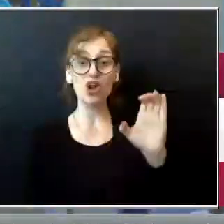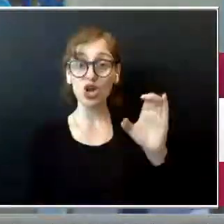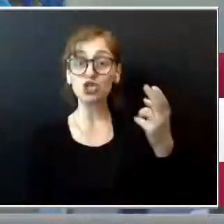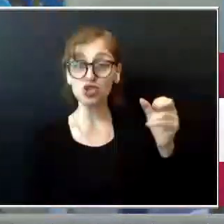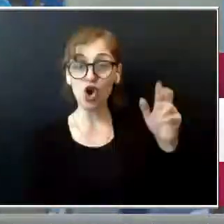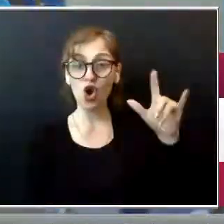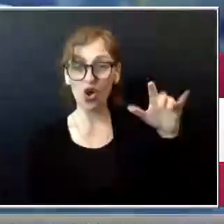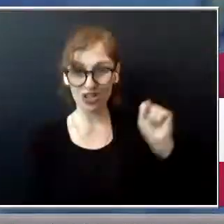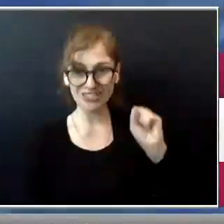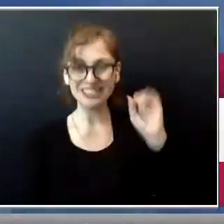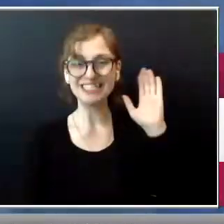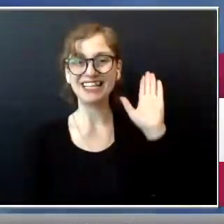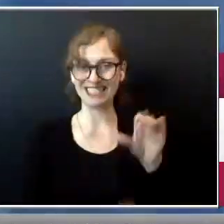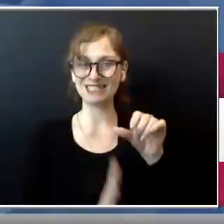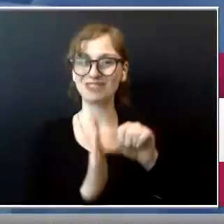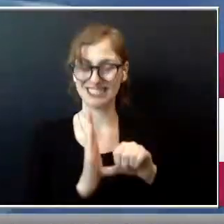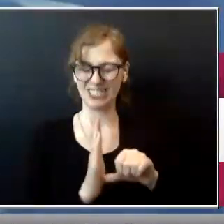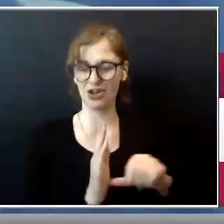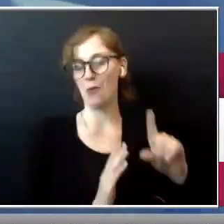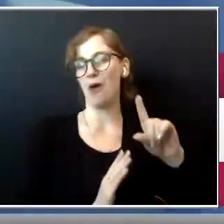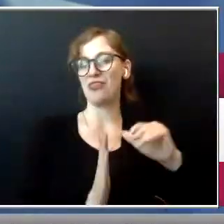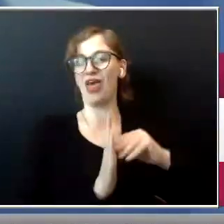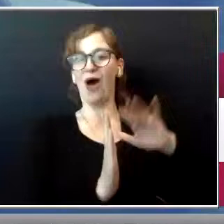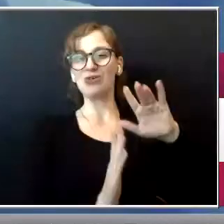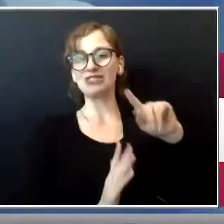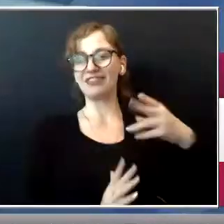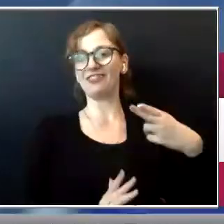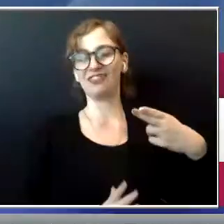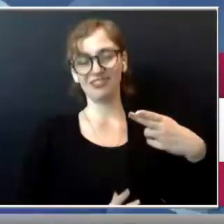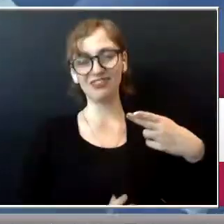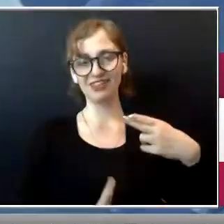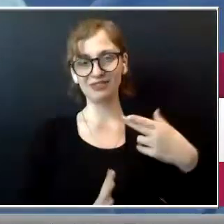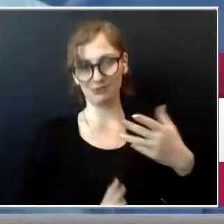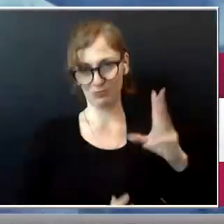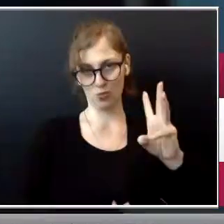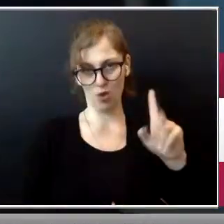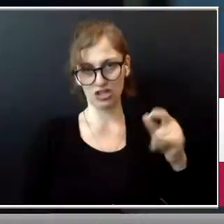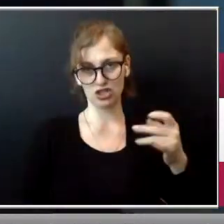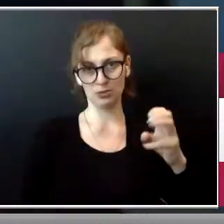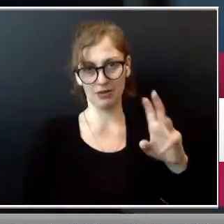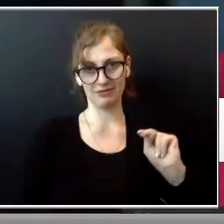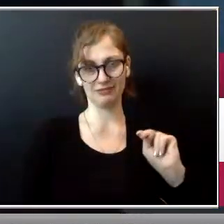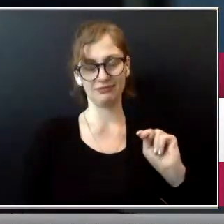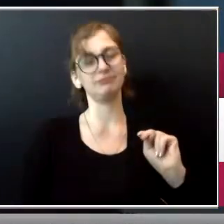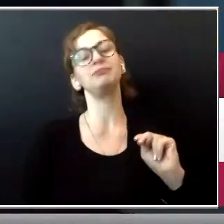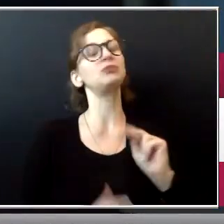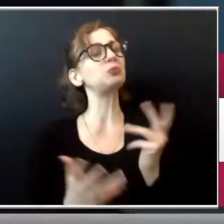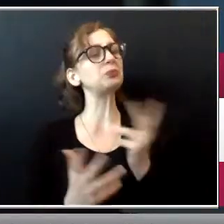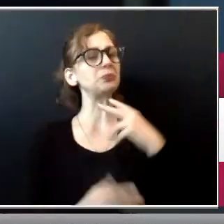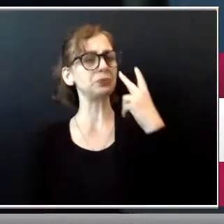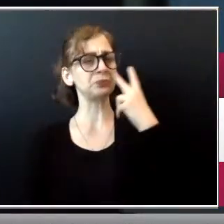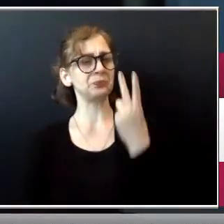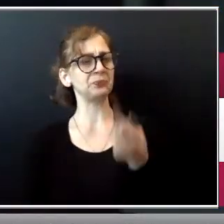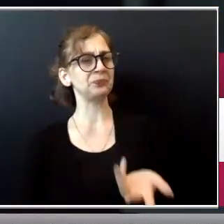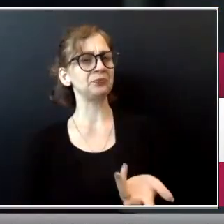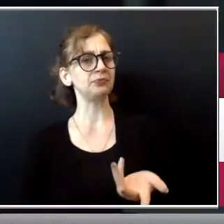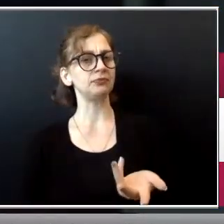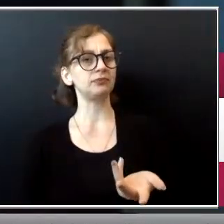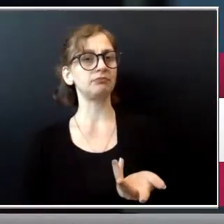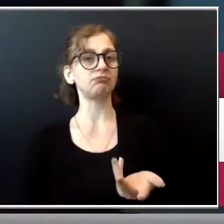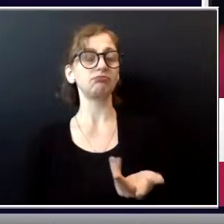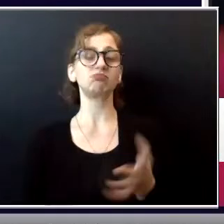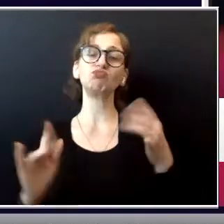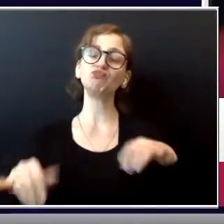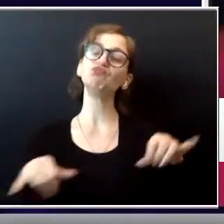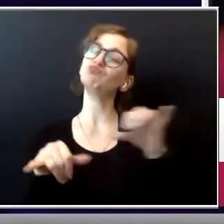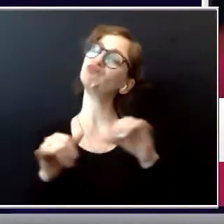procedure. Dr. Reddy, walk us through what we're seeing here. So it's a standard procedure that we've been doing